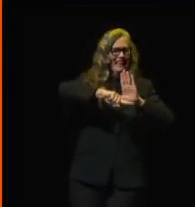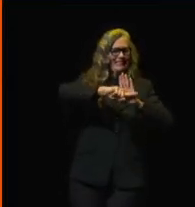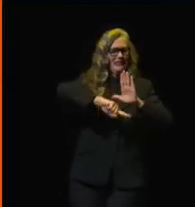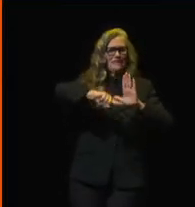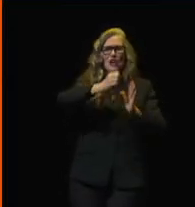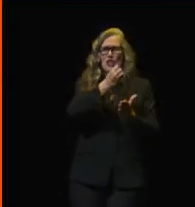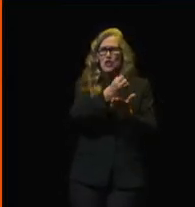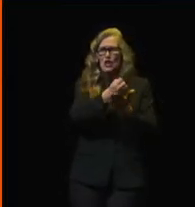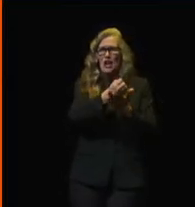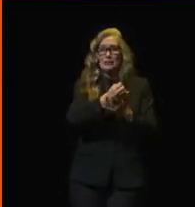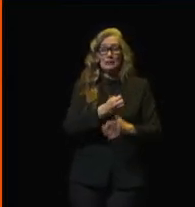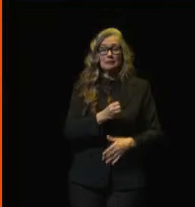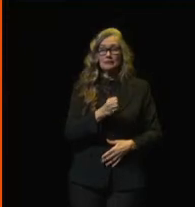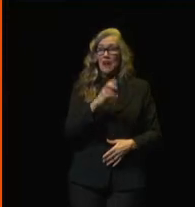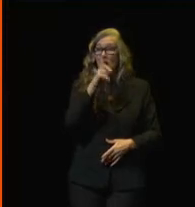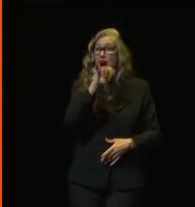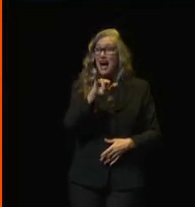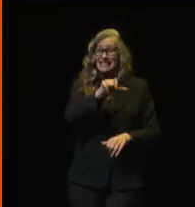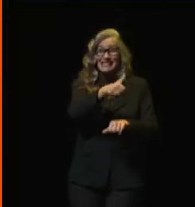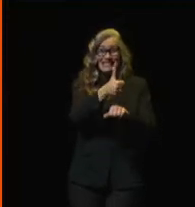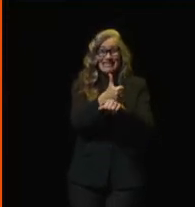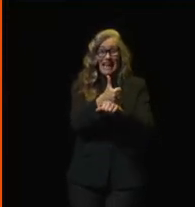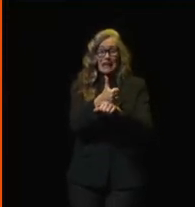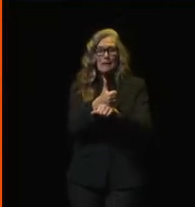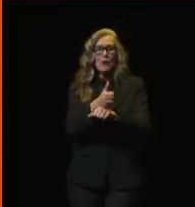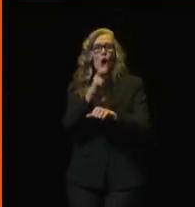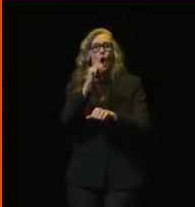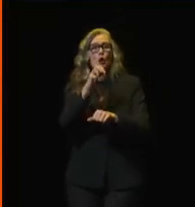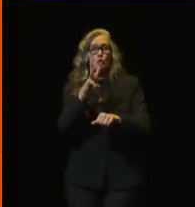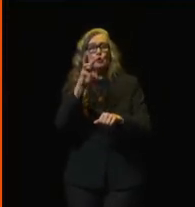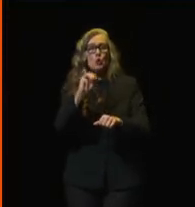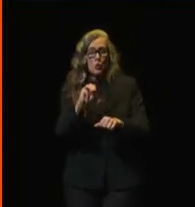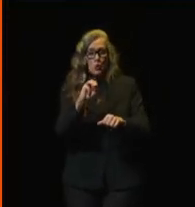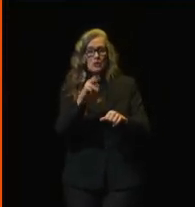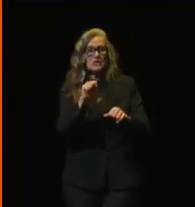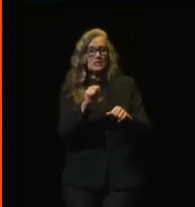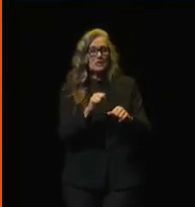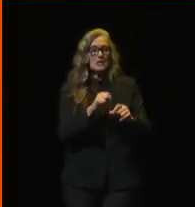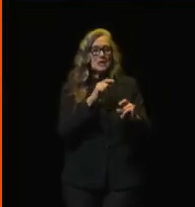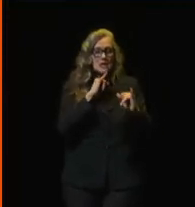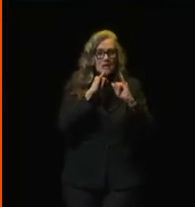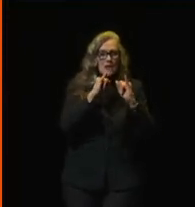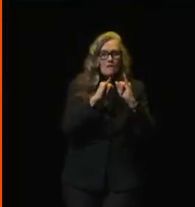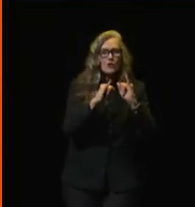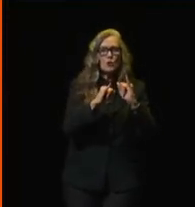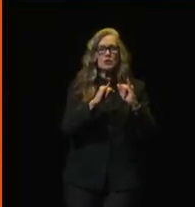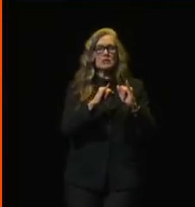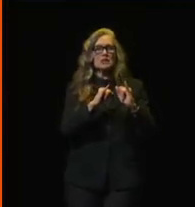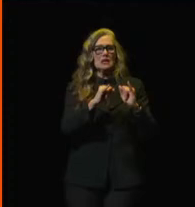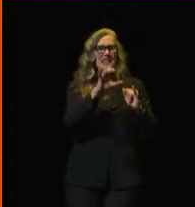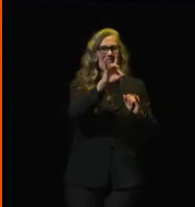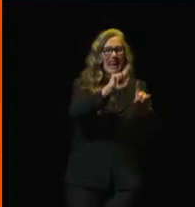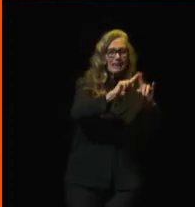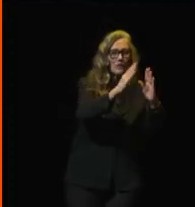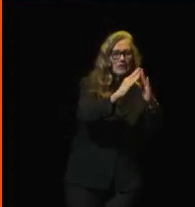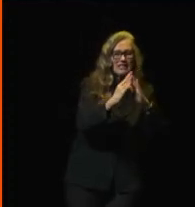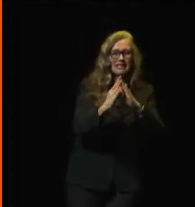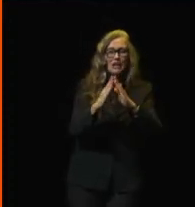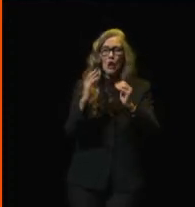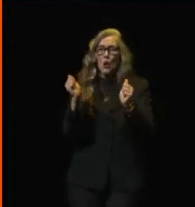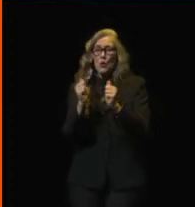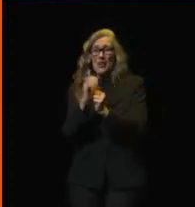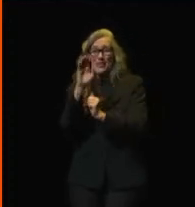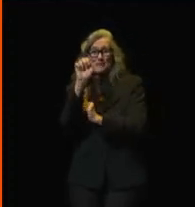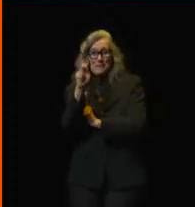organized press conferences in 8 cities with regional Federal Reserve banks to highlight the study's findings and